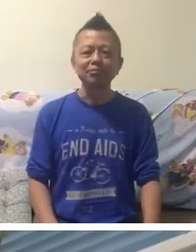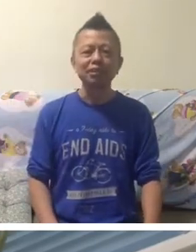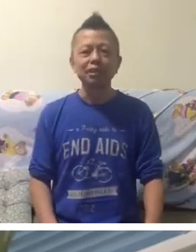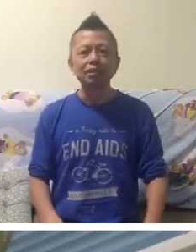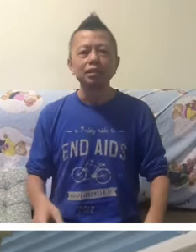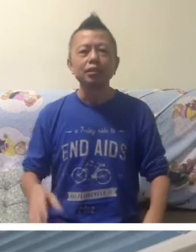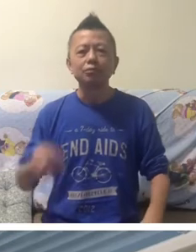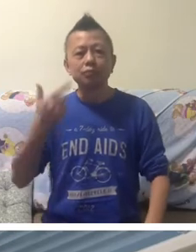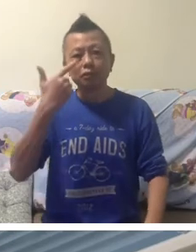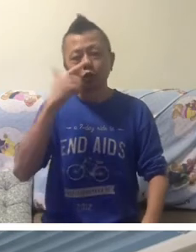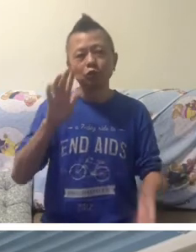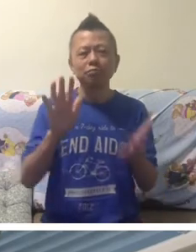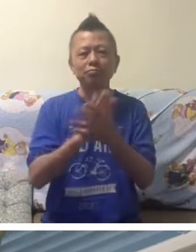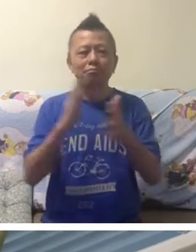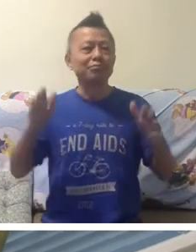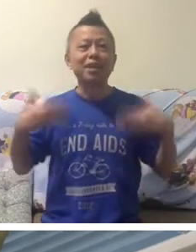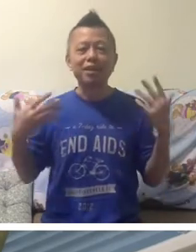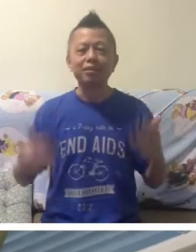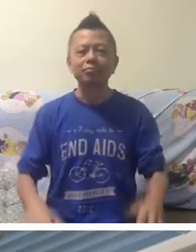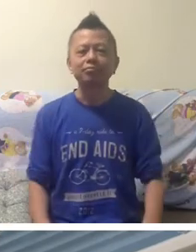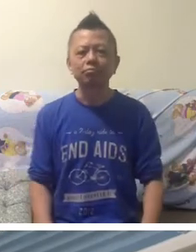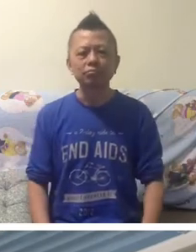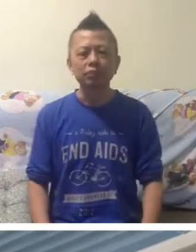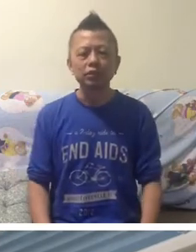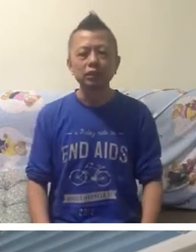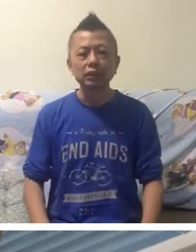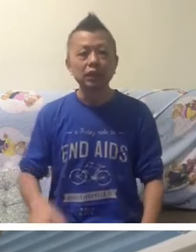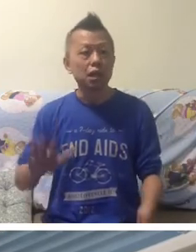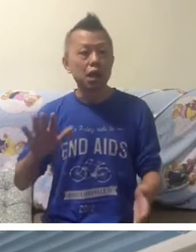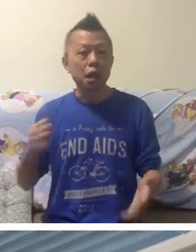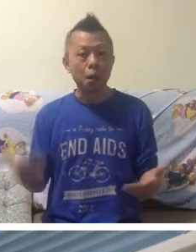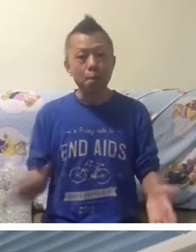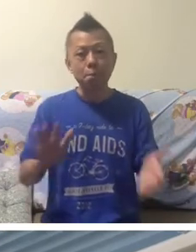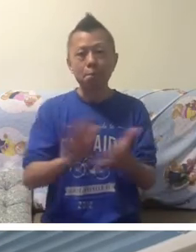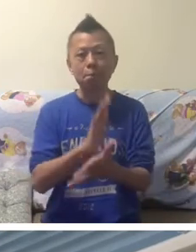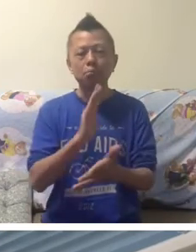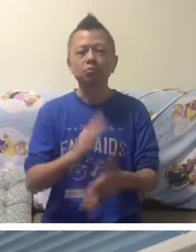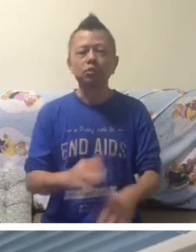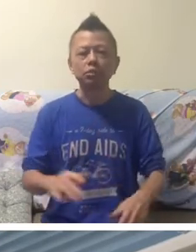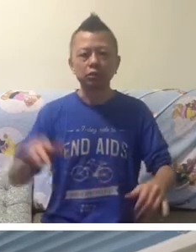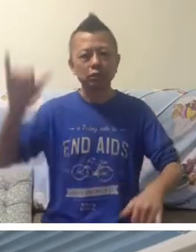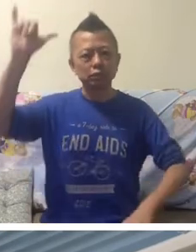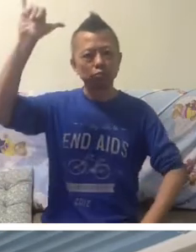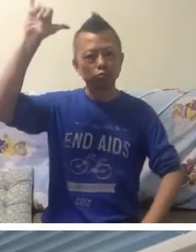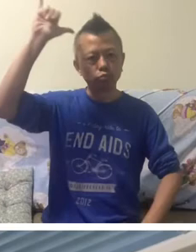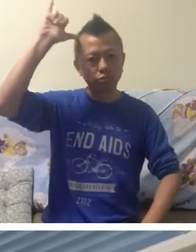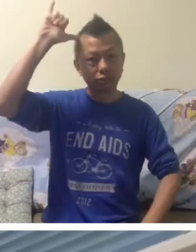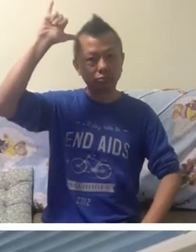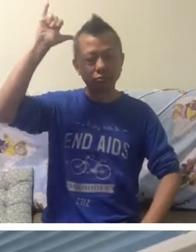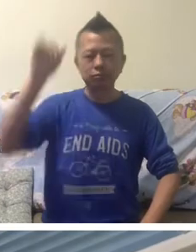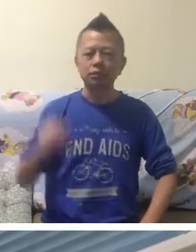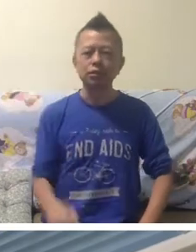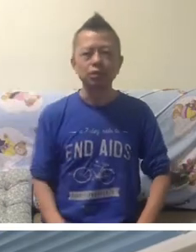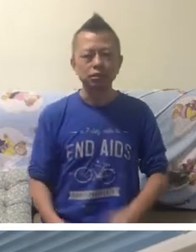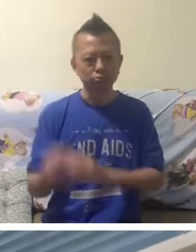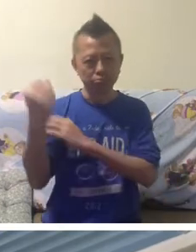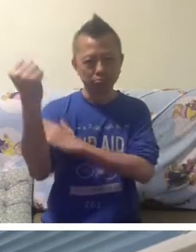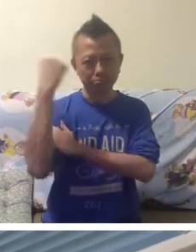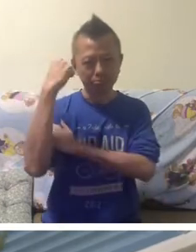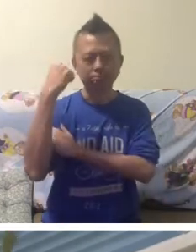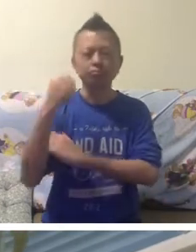Year. And this is the year of the ox or the buffalo, whatever. It's